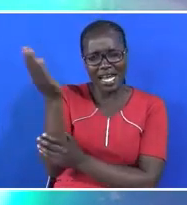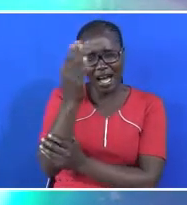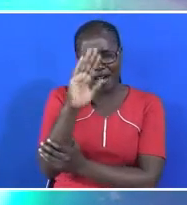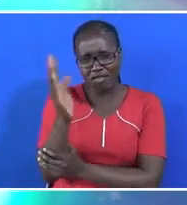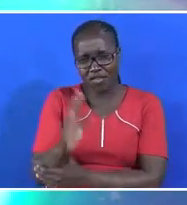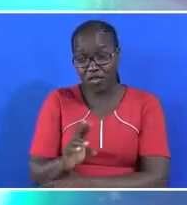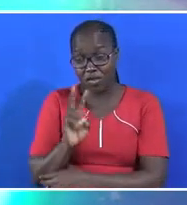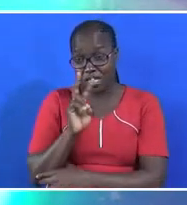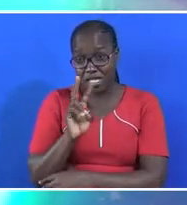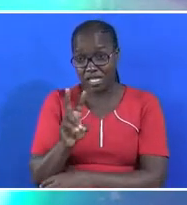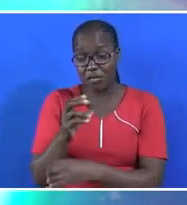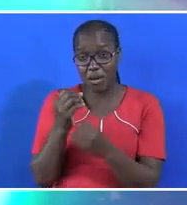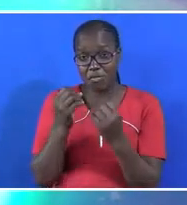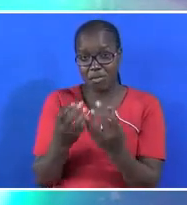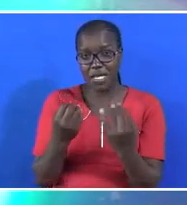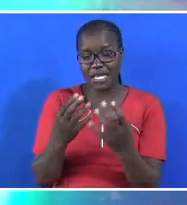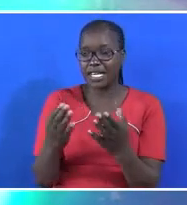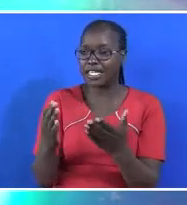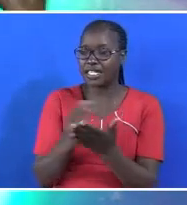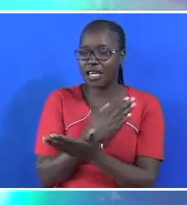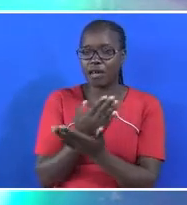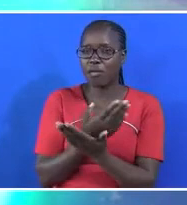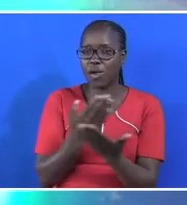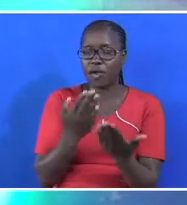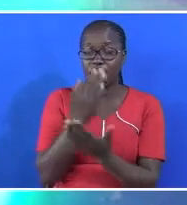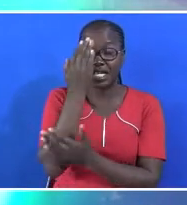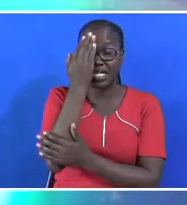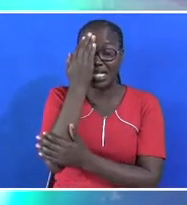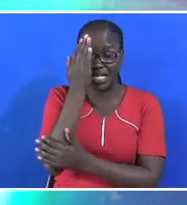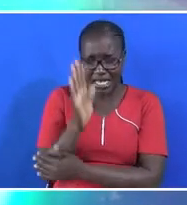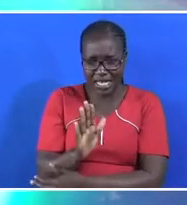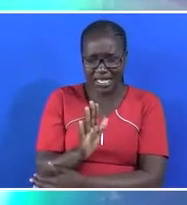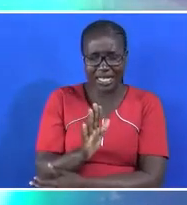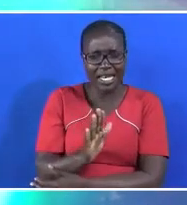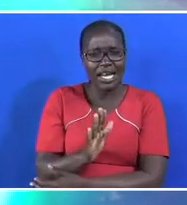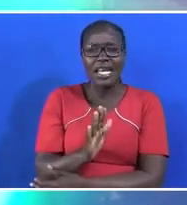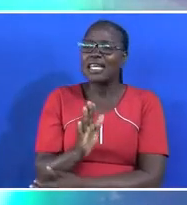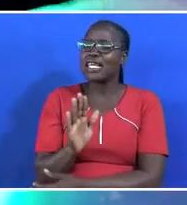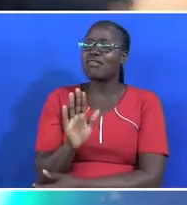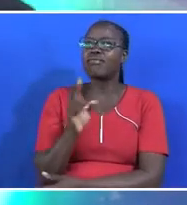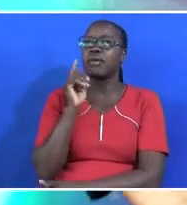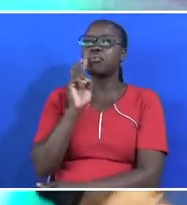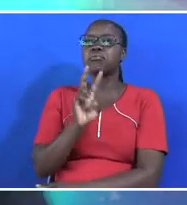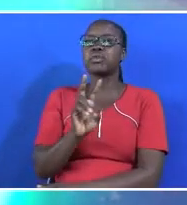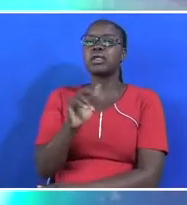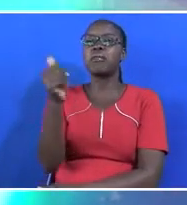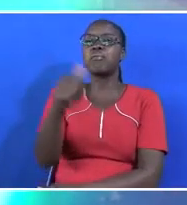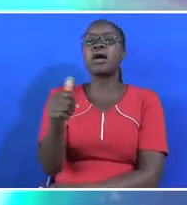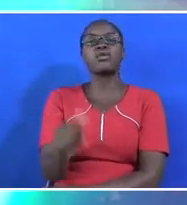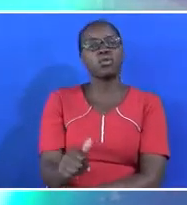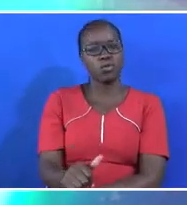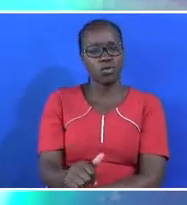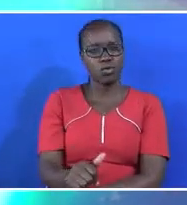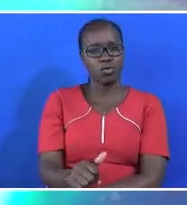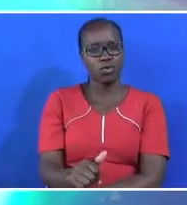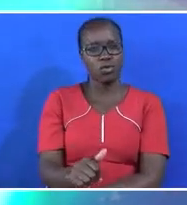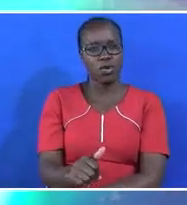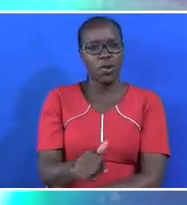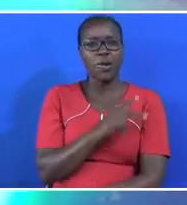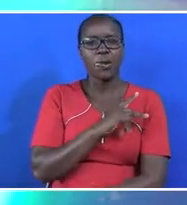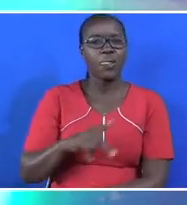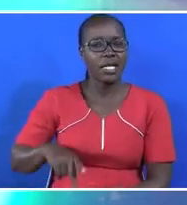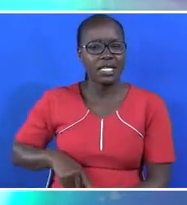by many. Even some of the Israelites had not yet laid their eyes on these things. And the